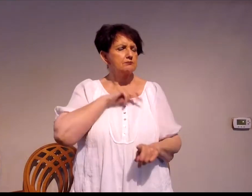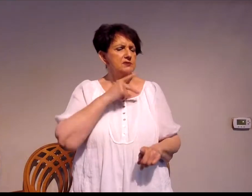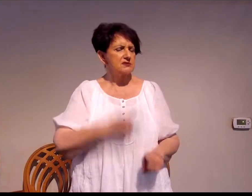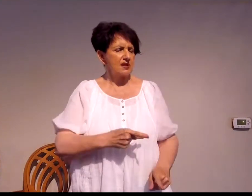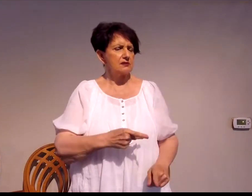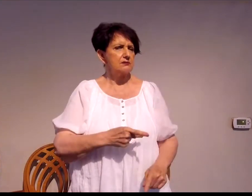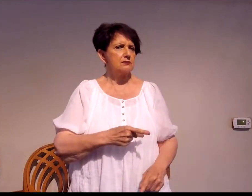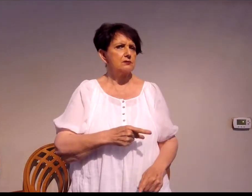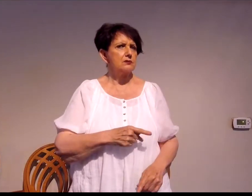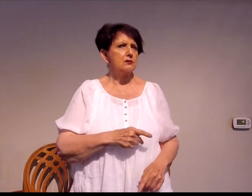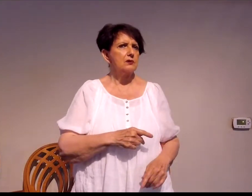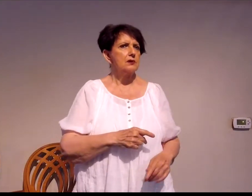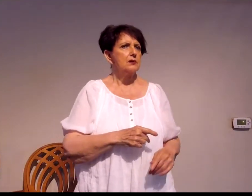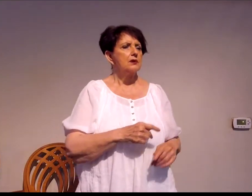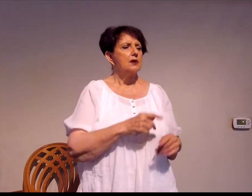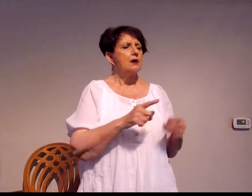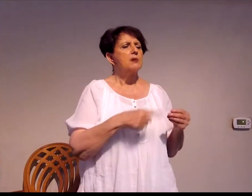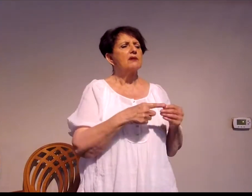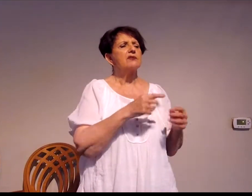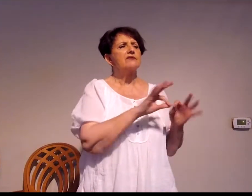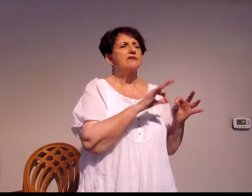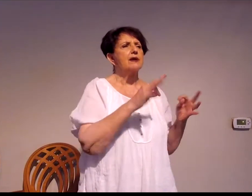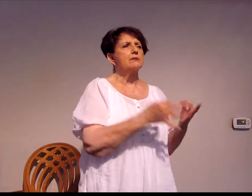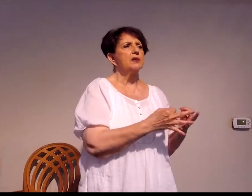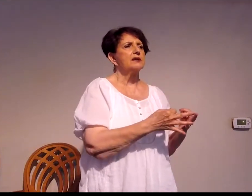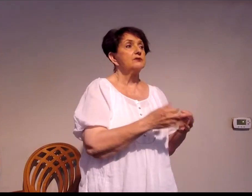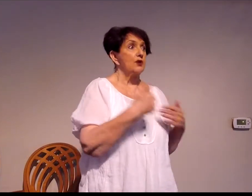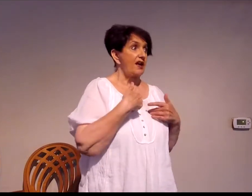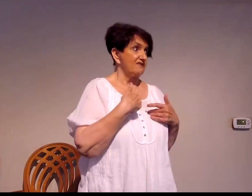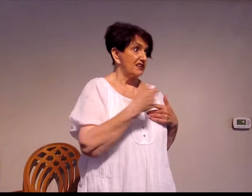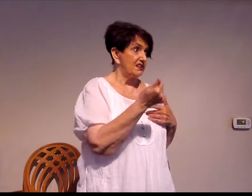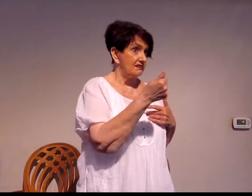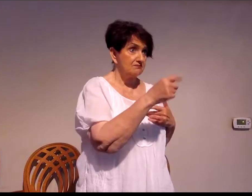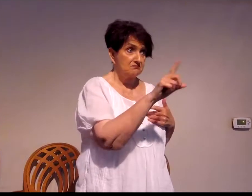your family of origin. Anybody got any?